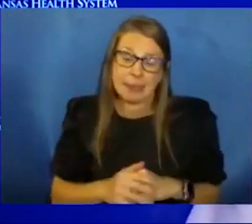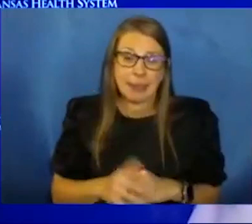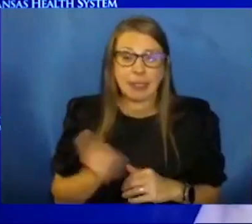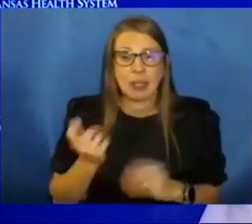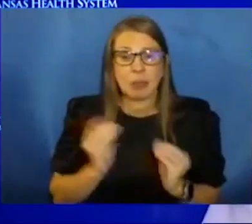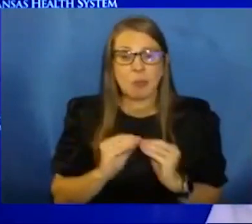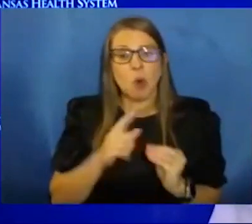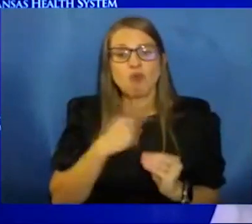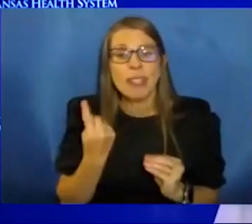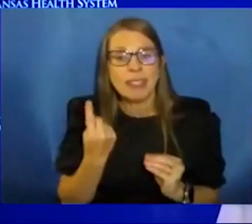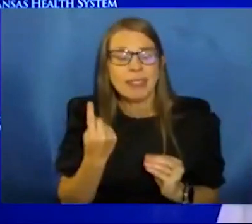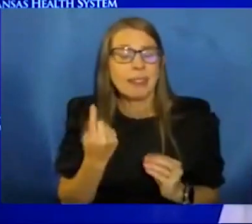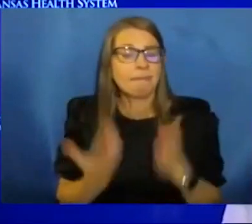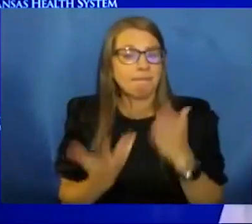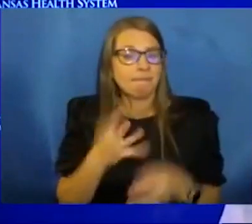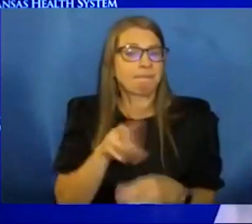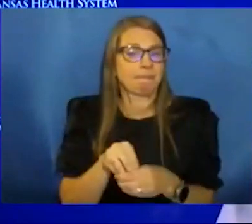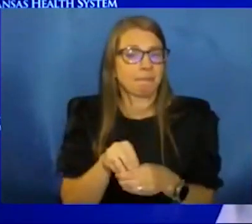I need a haircut,